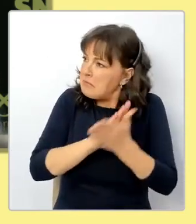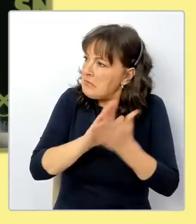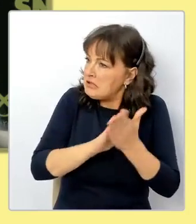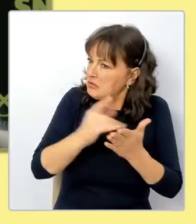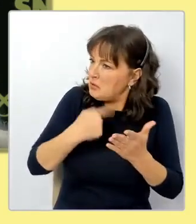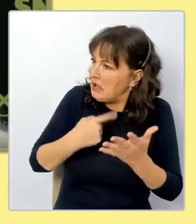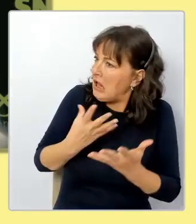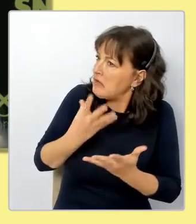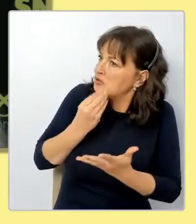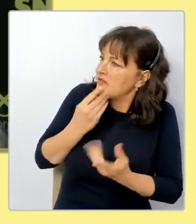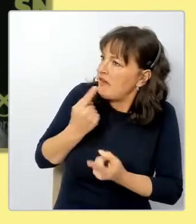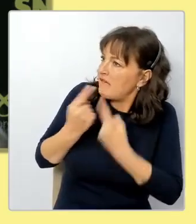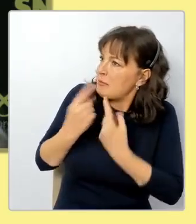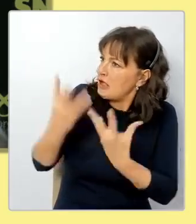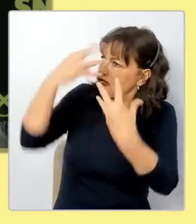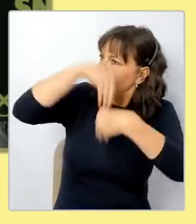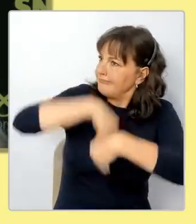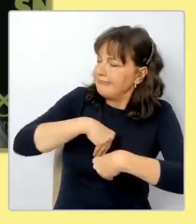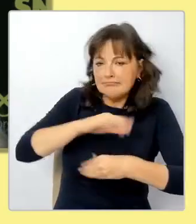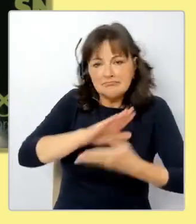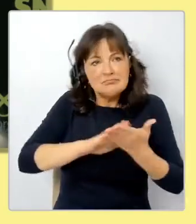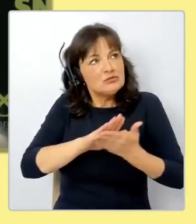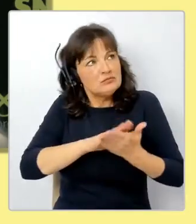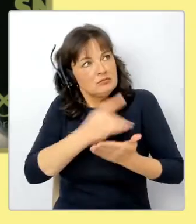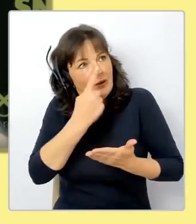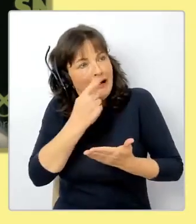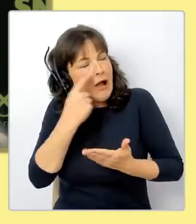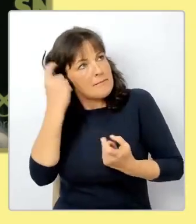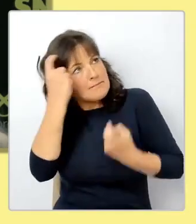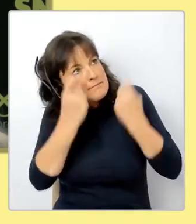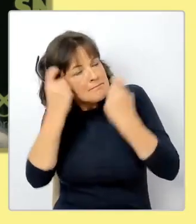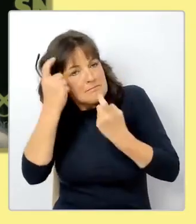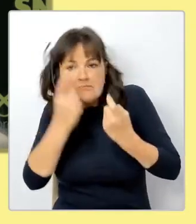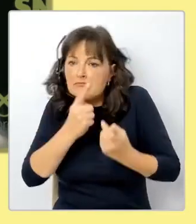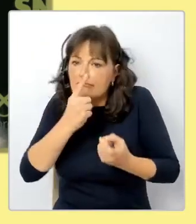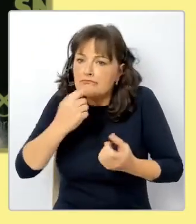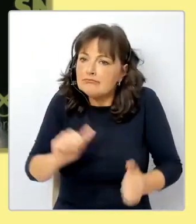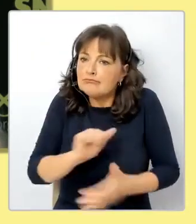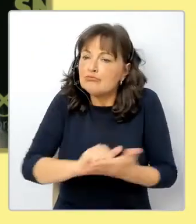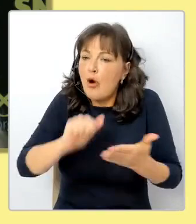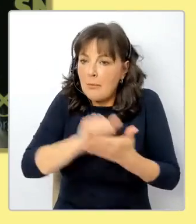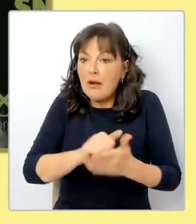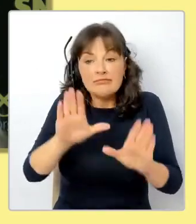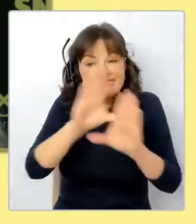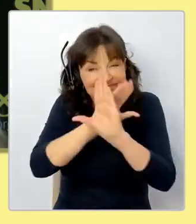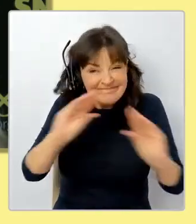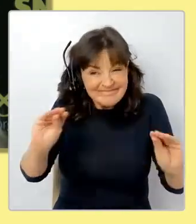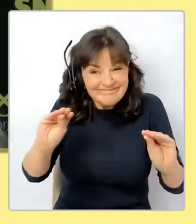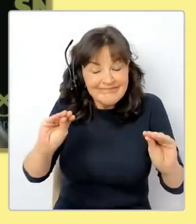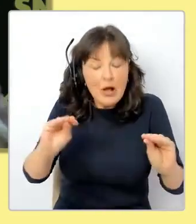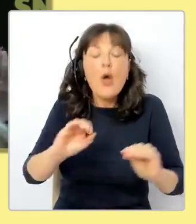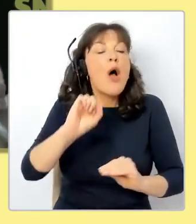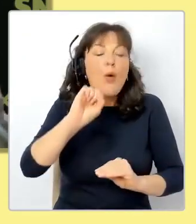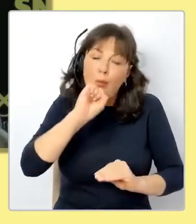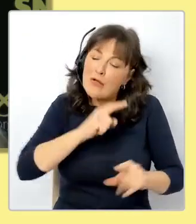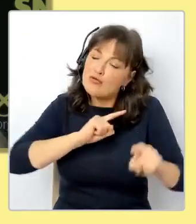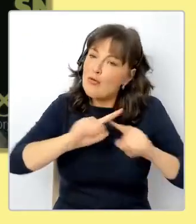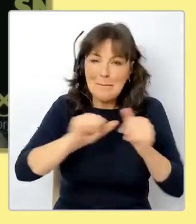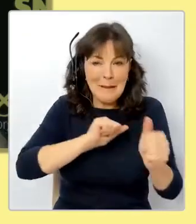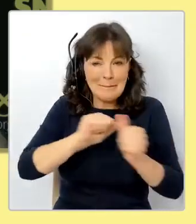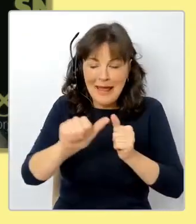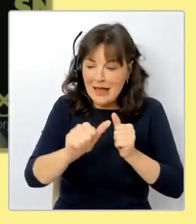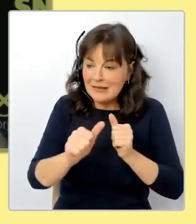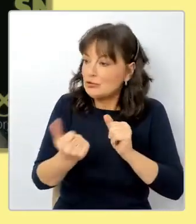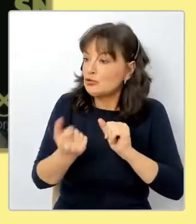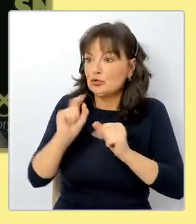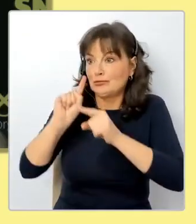So, first question, I'm going to try and take them as much at random as I possibly can, but there will be people in this audience who will hate me at the end of this, and I'm just going to have to live